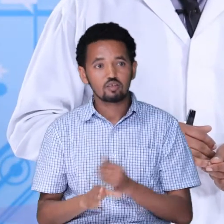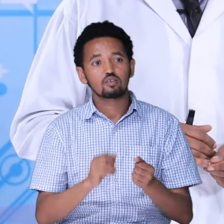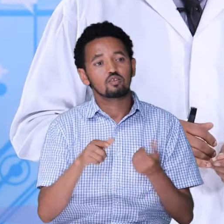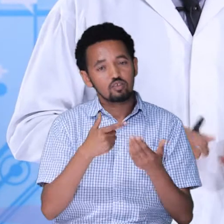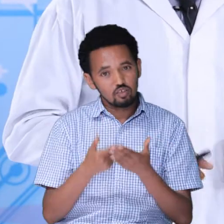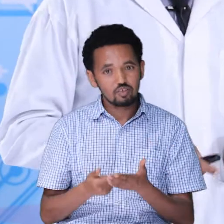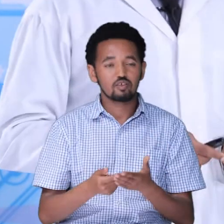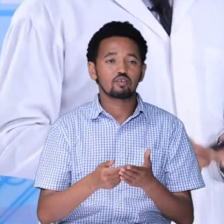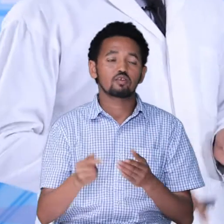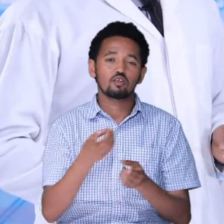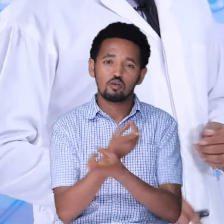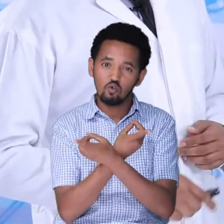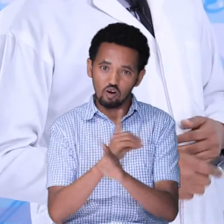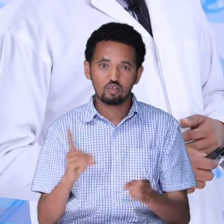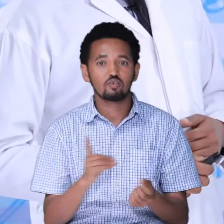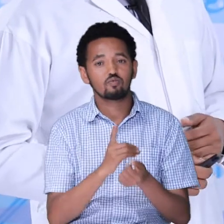of the citizen.